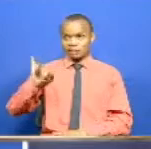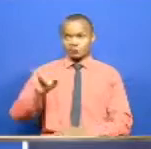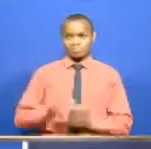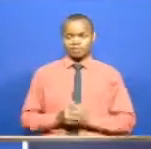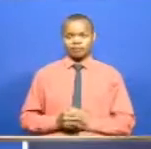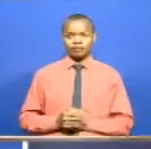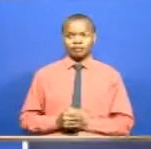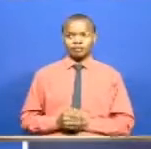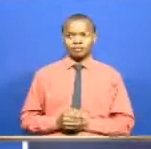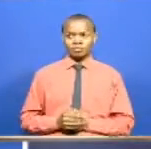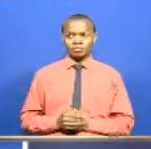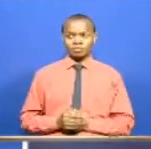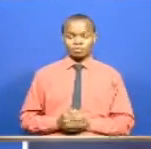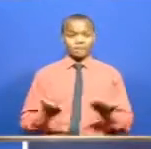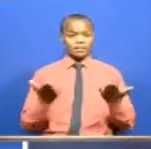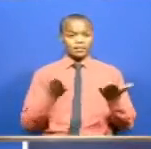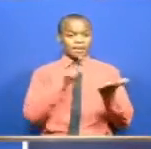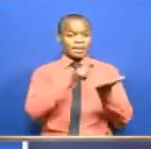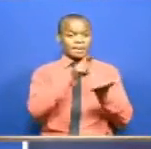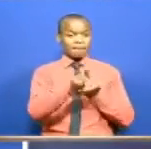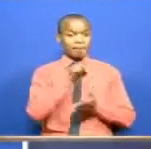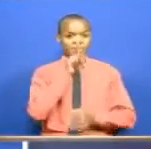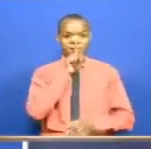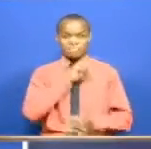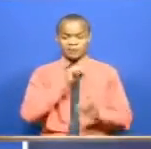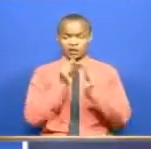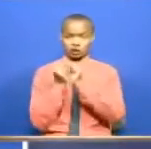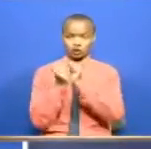Msabaha limeweza kununuliwa pamoja